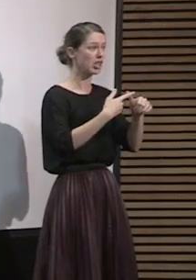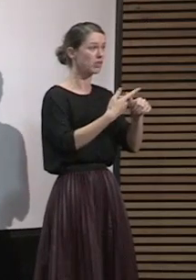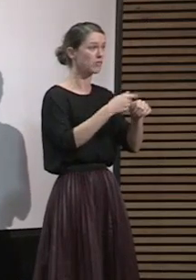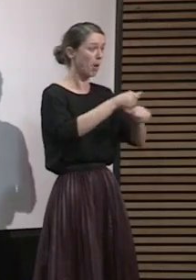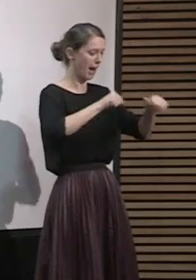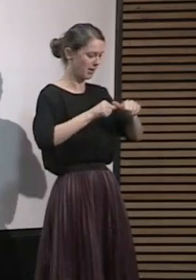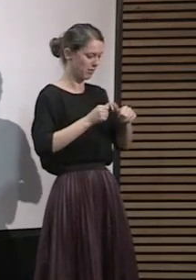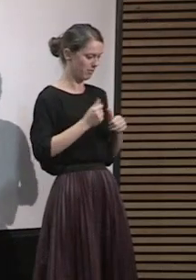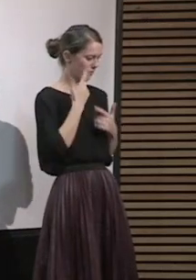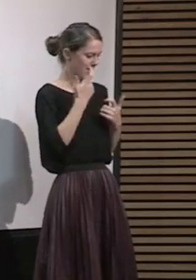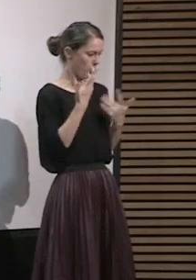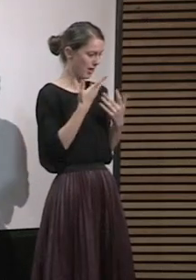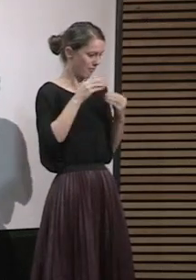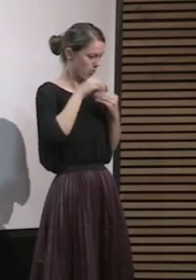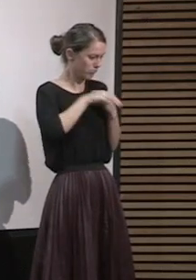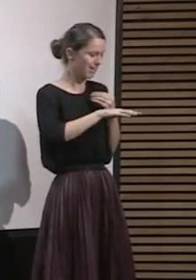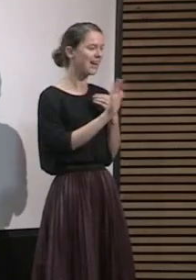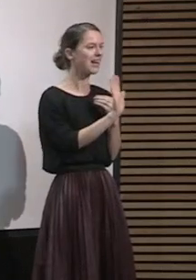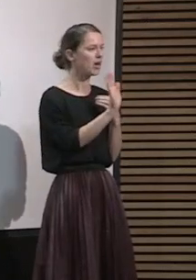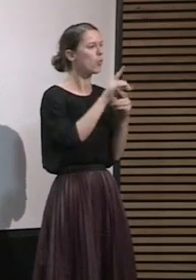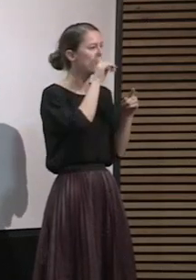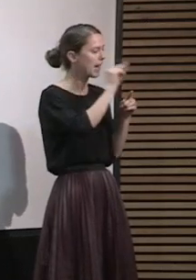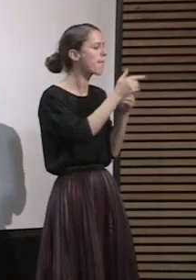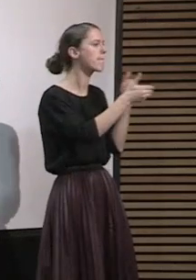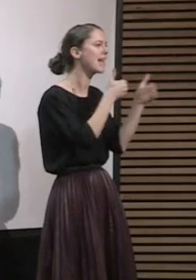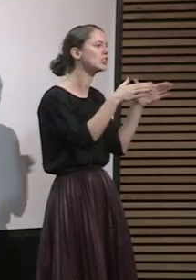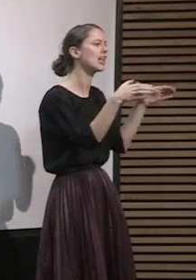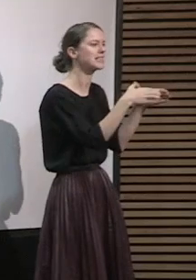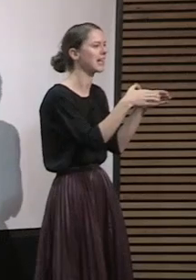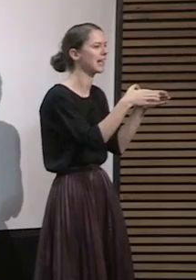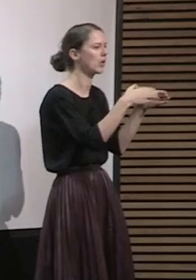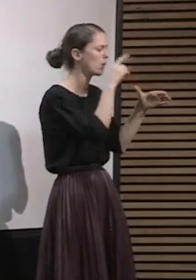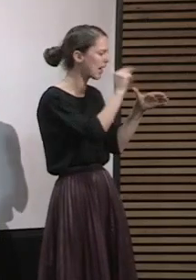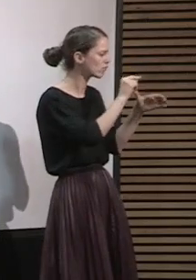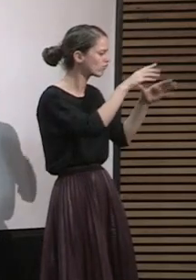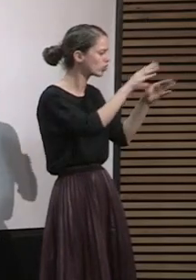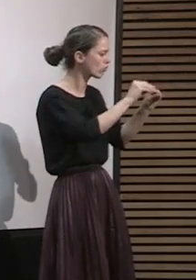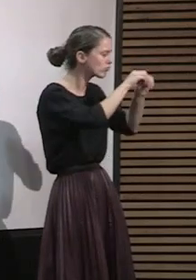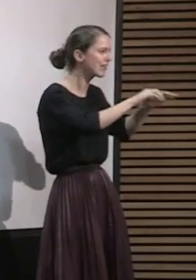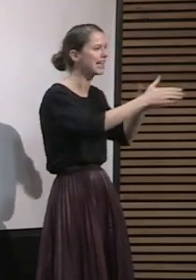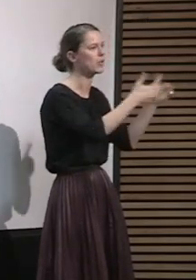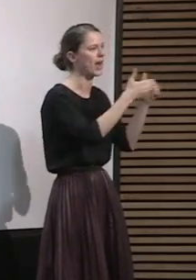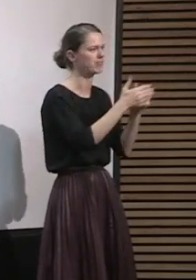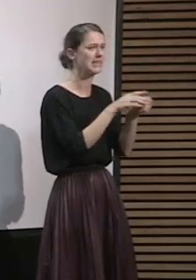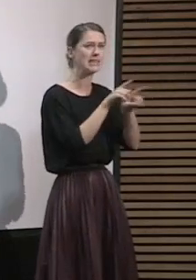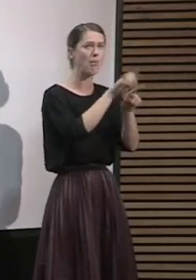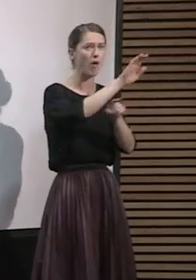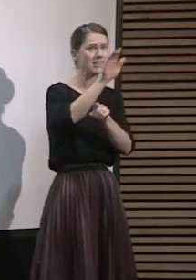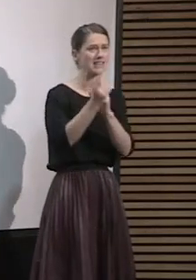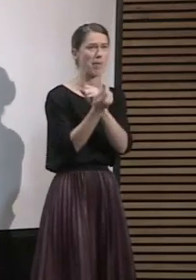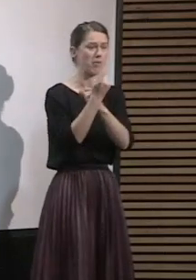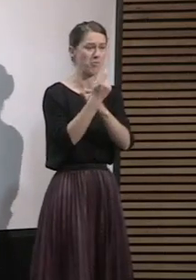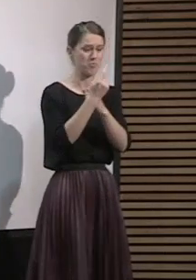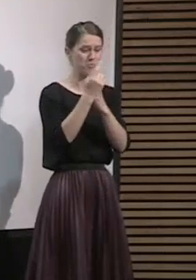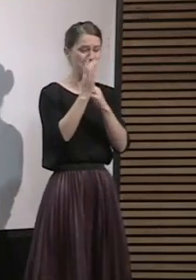in order to contain and deal with this cluster effectively. In fact, overseas, that has been the case on many occasions, and in fact, in